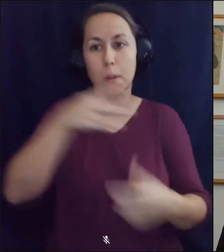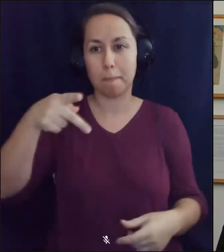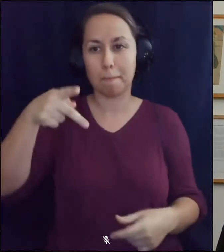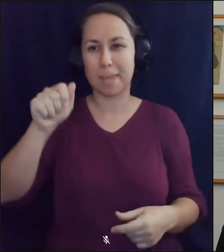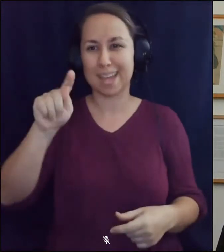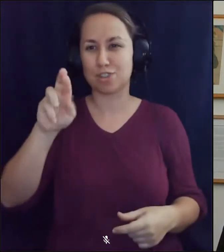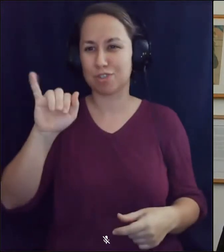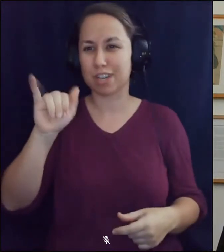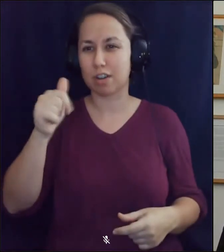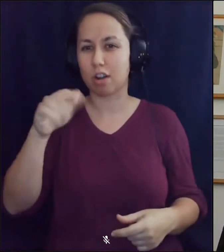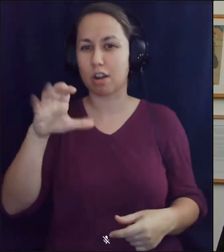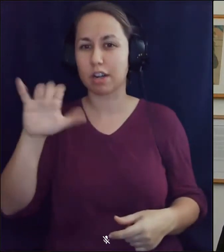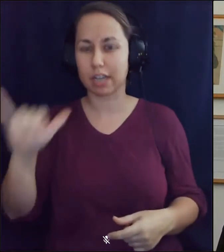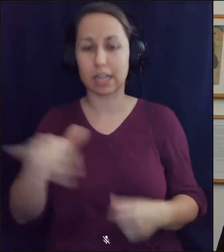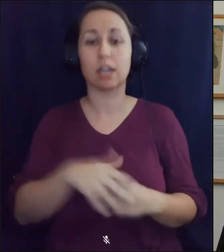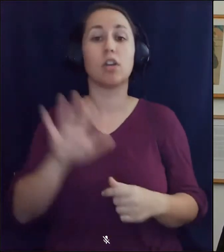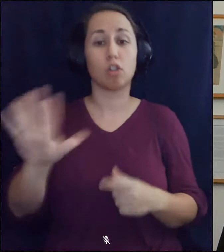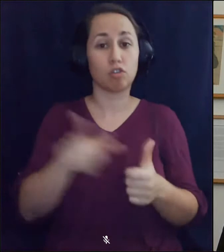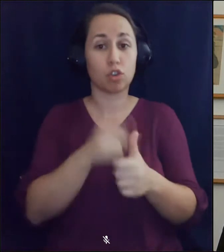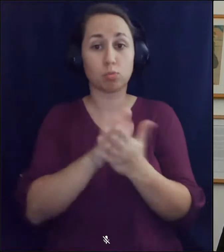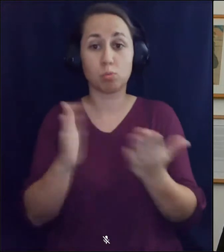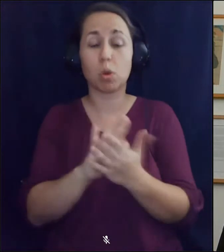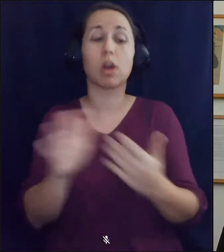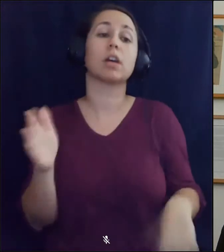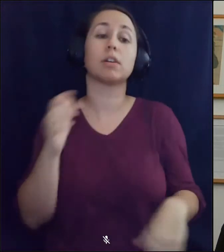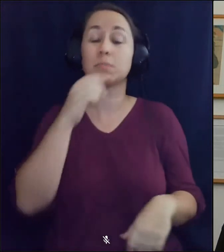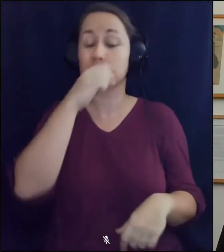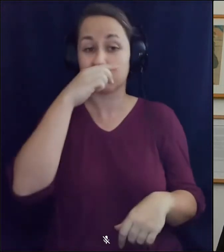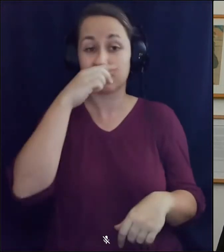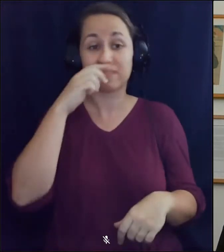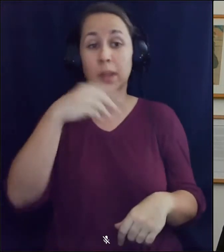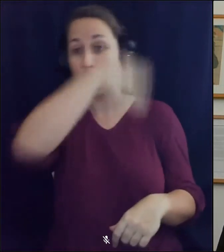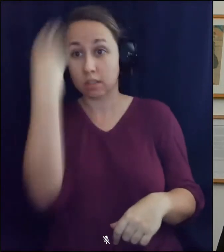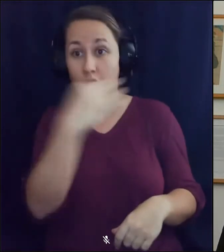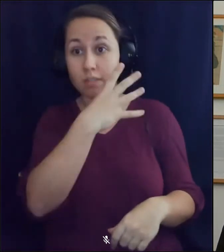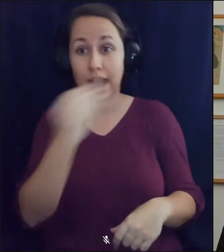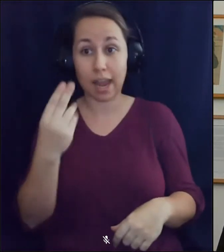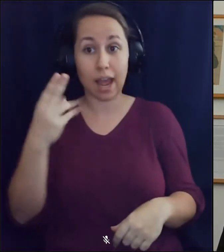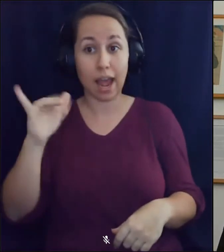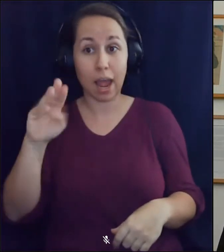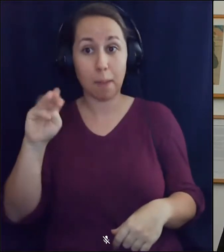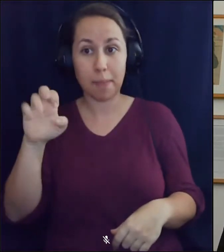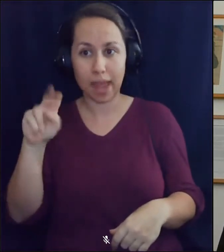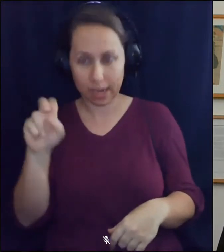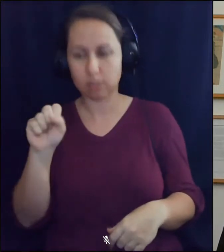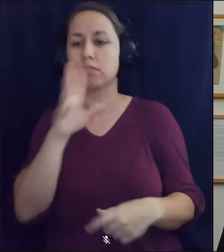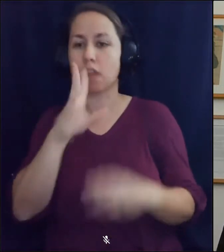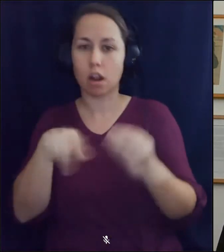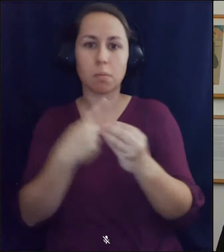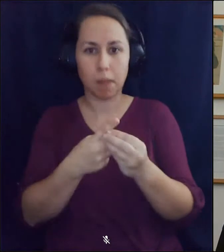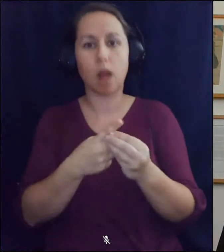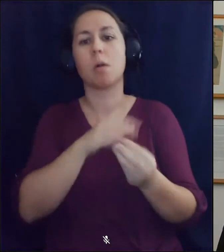book, Headscarves and Hymens: Why the Middle East Needs a Sexual Revolution, targeted patriarchy in the Middle East and North